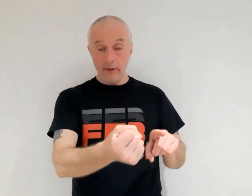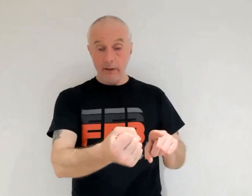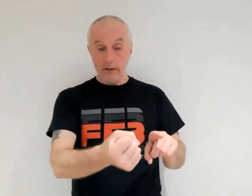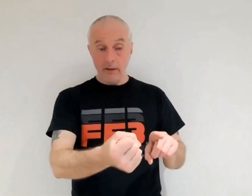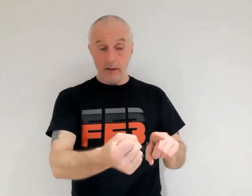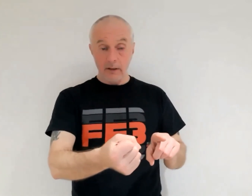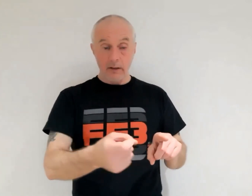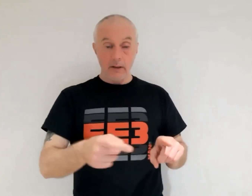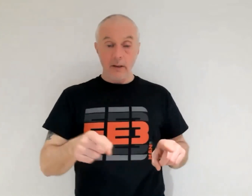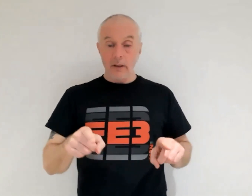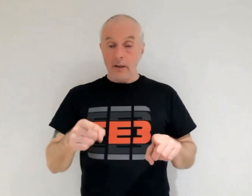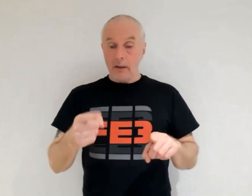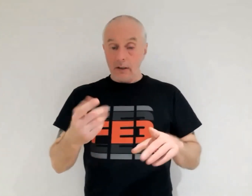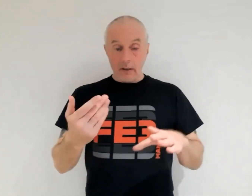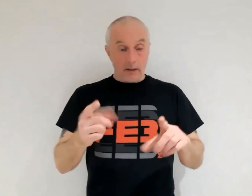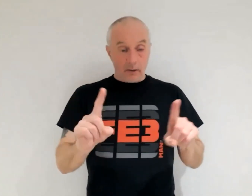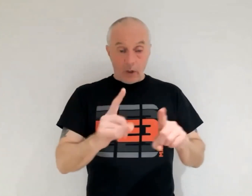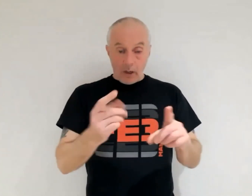active